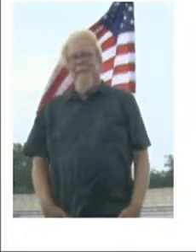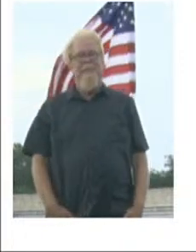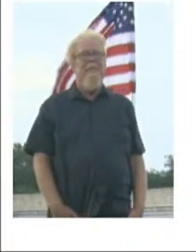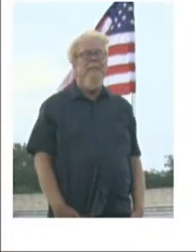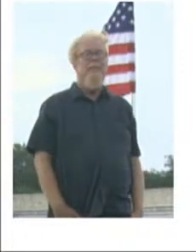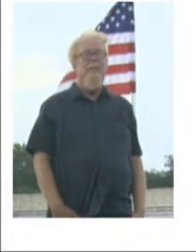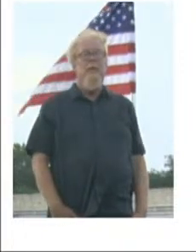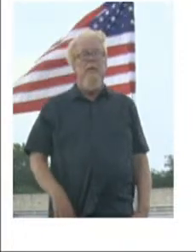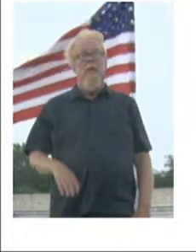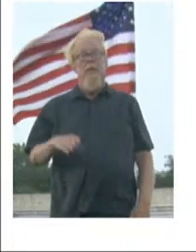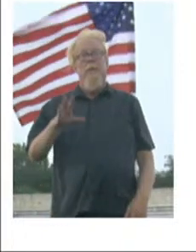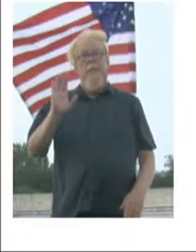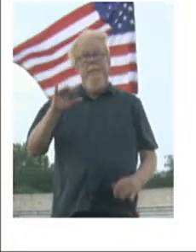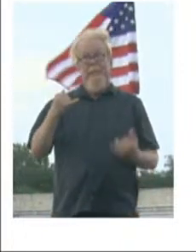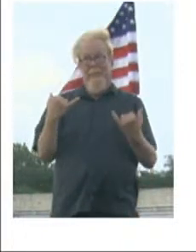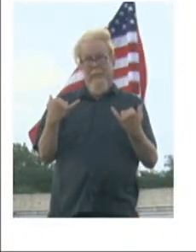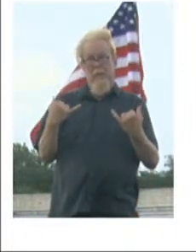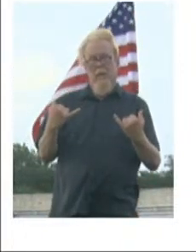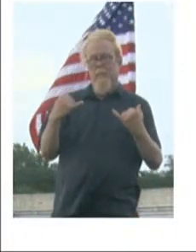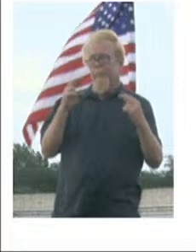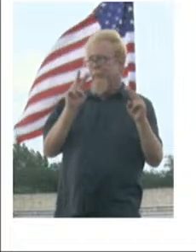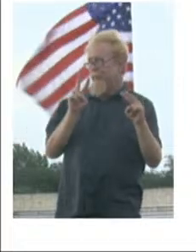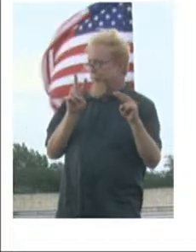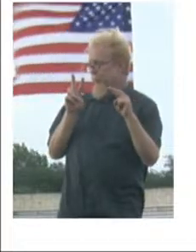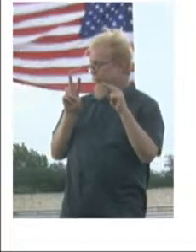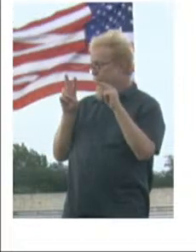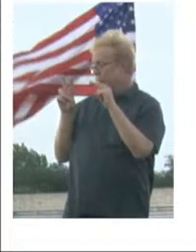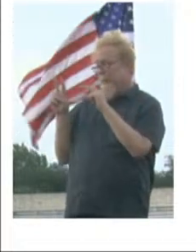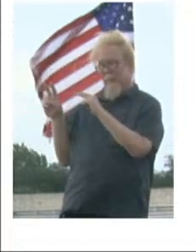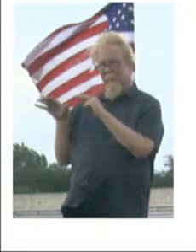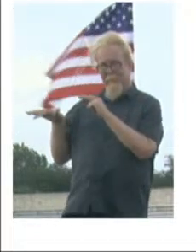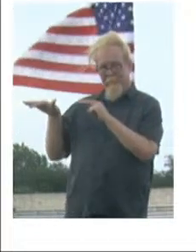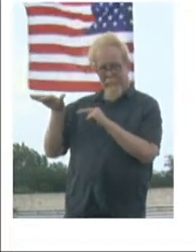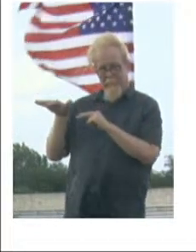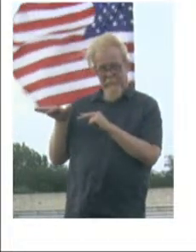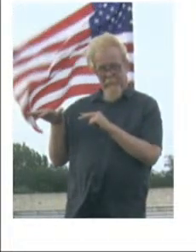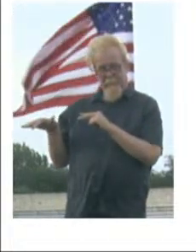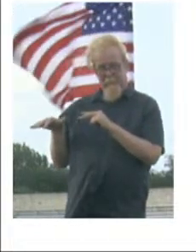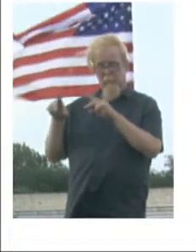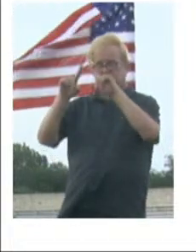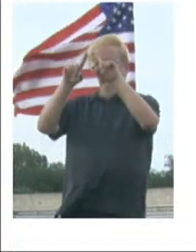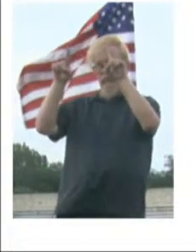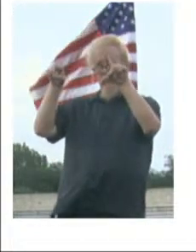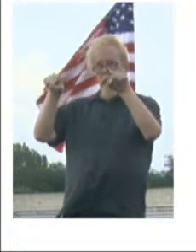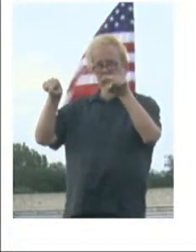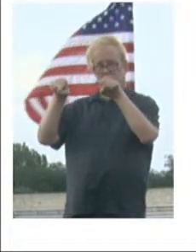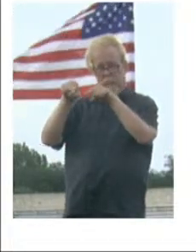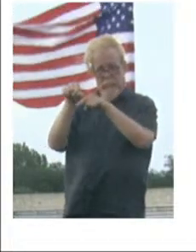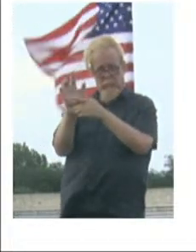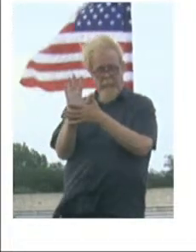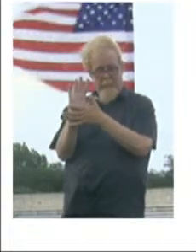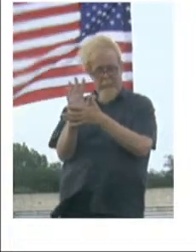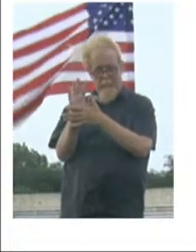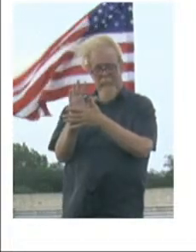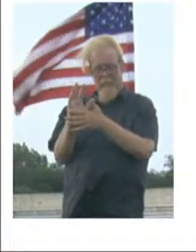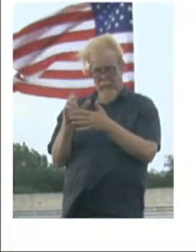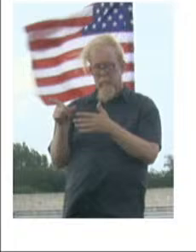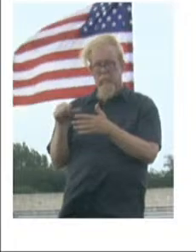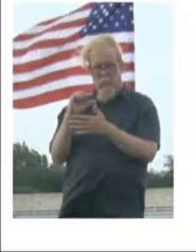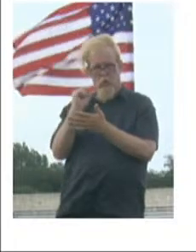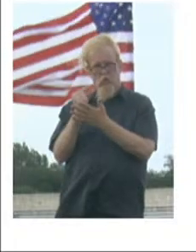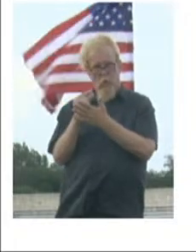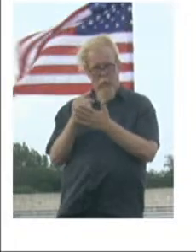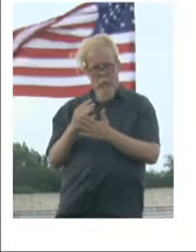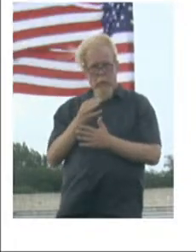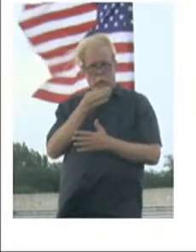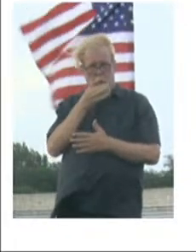If we could please direct your attention to the staging area on the north side of the field underneath the big video board, our Brackenridge graduates are about to